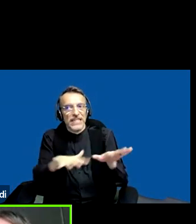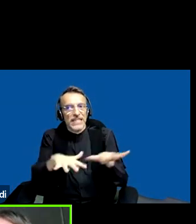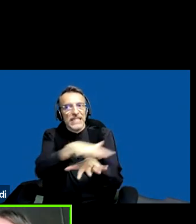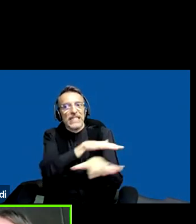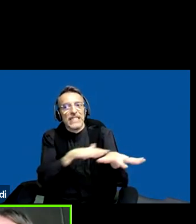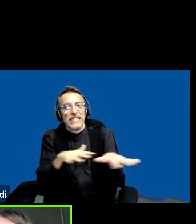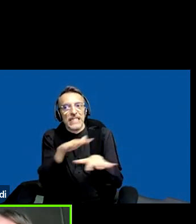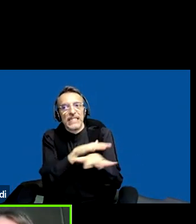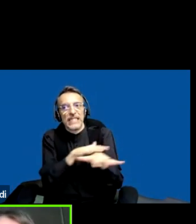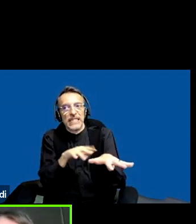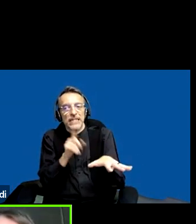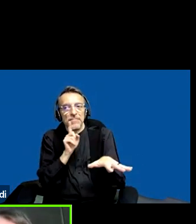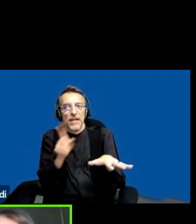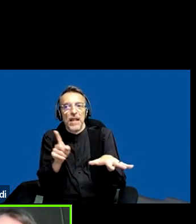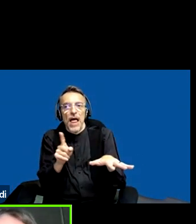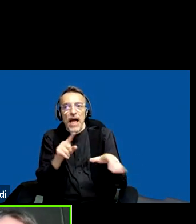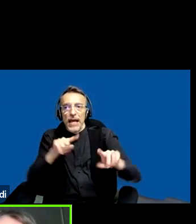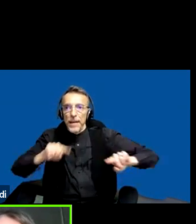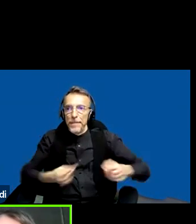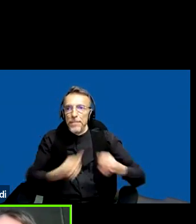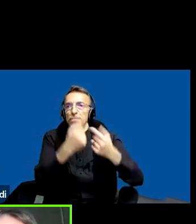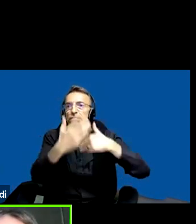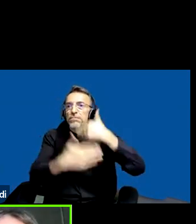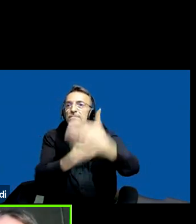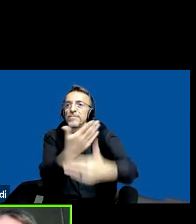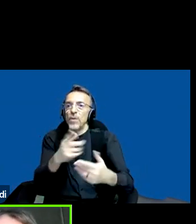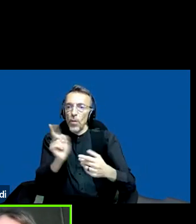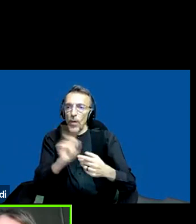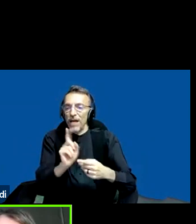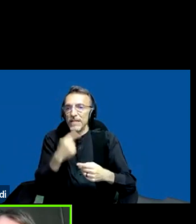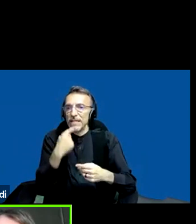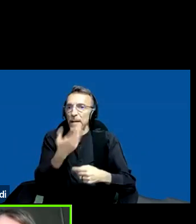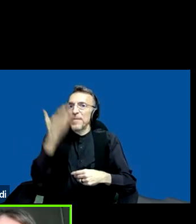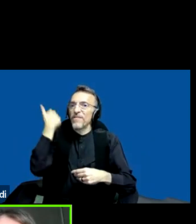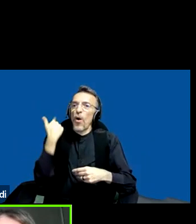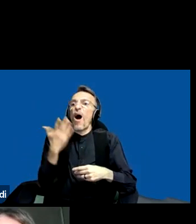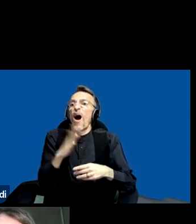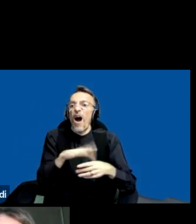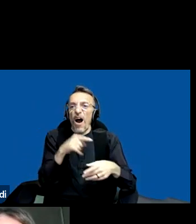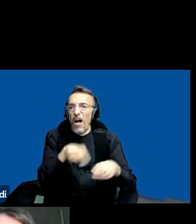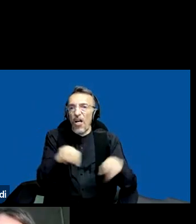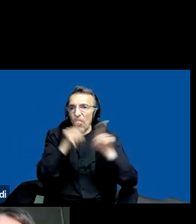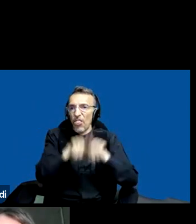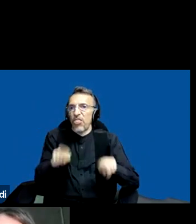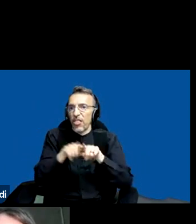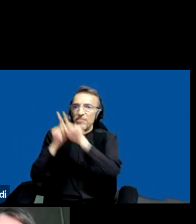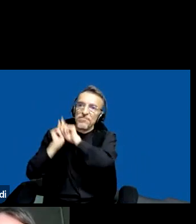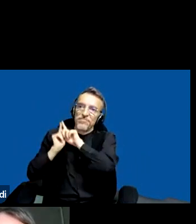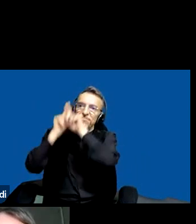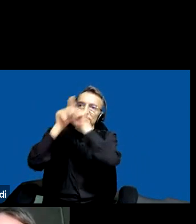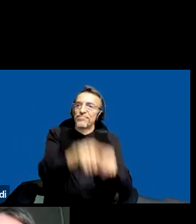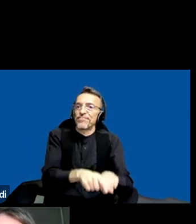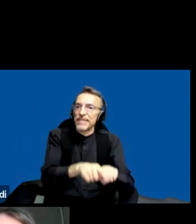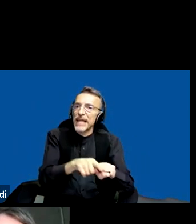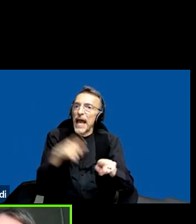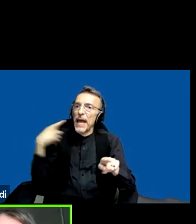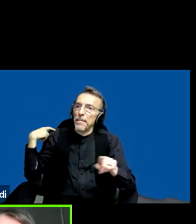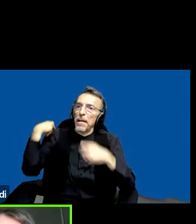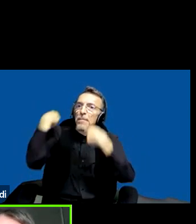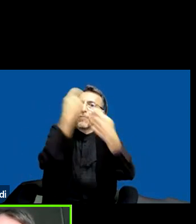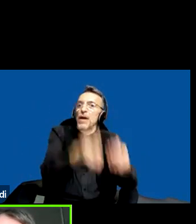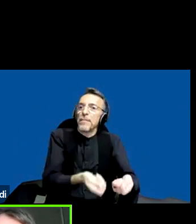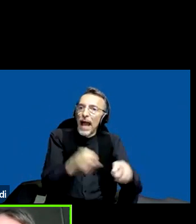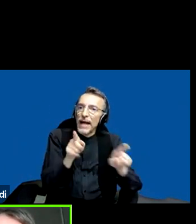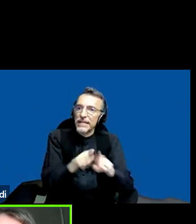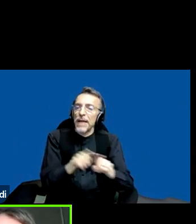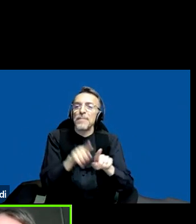as a pivot for whatever it was we were going to say before in the first place. Yeah. Because that's not really doing